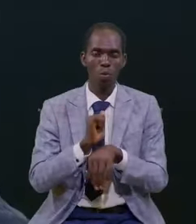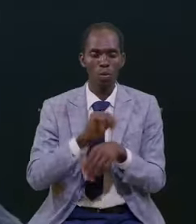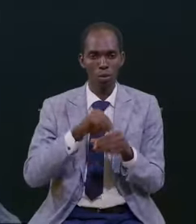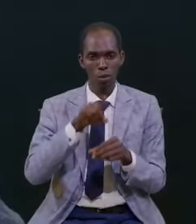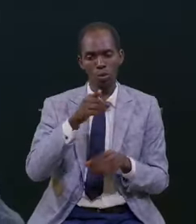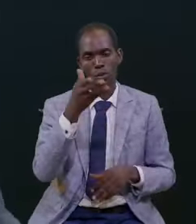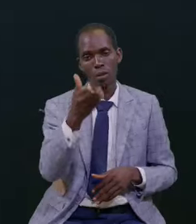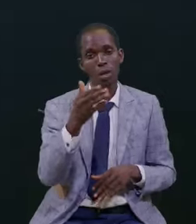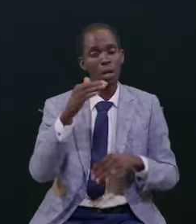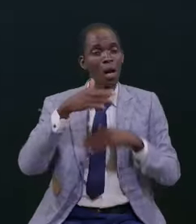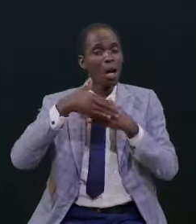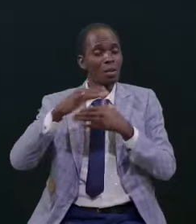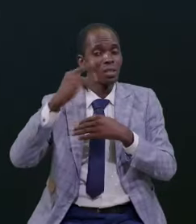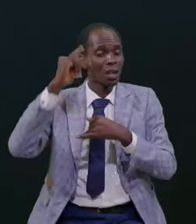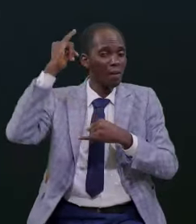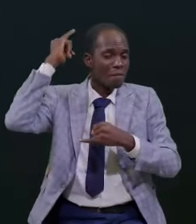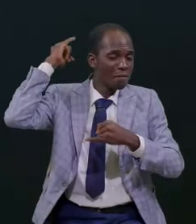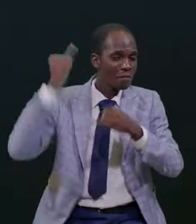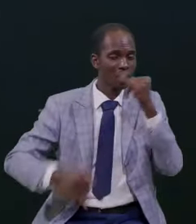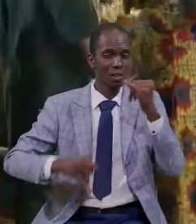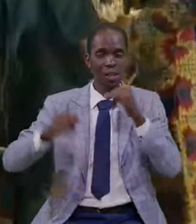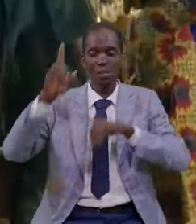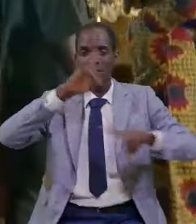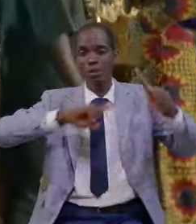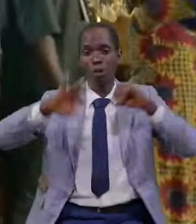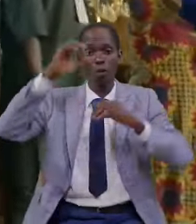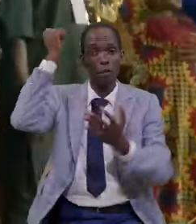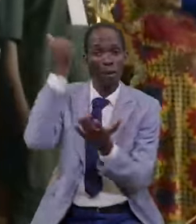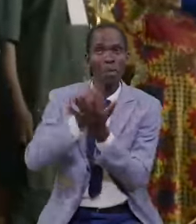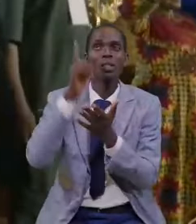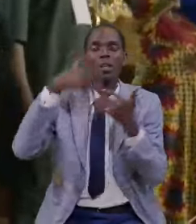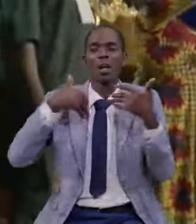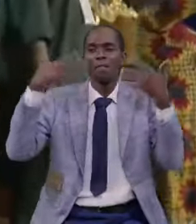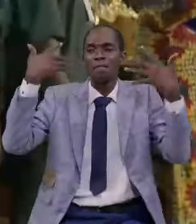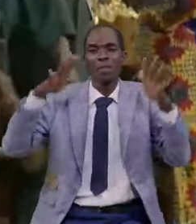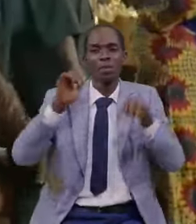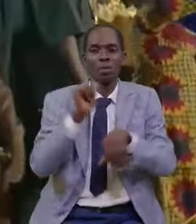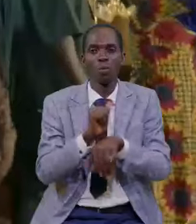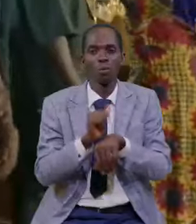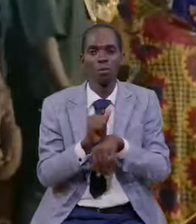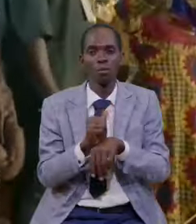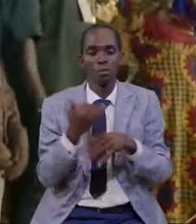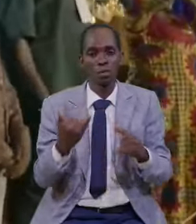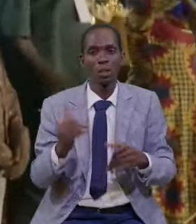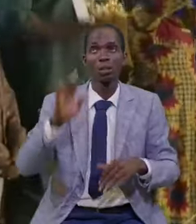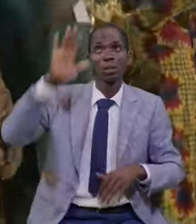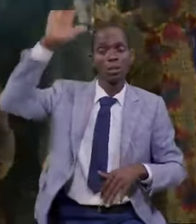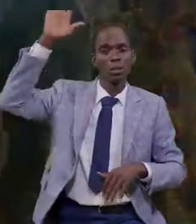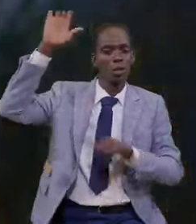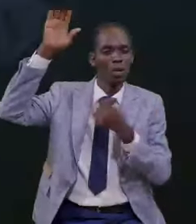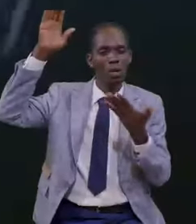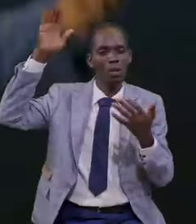up. He has done it already. Amen. Raise up that hand. In the other hand where you have a challenge